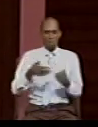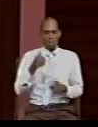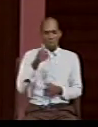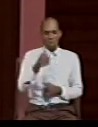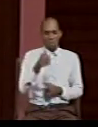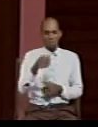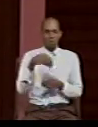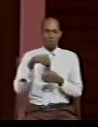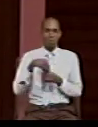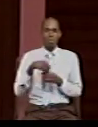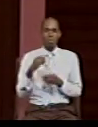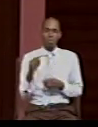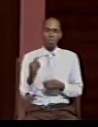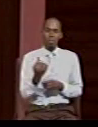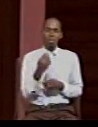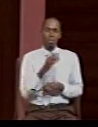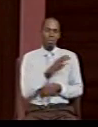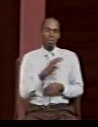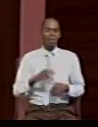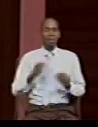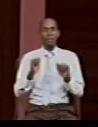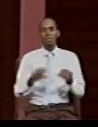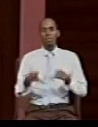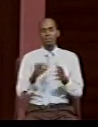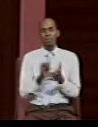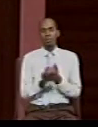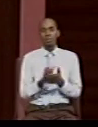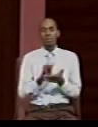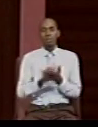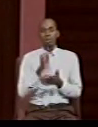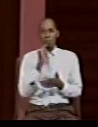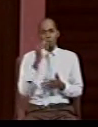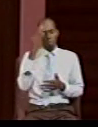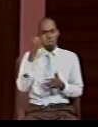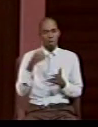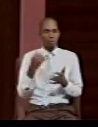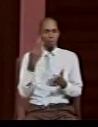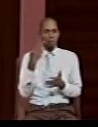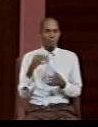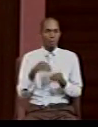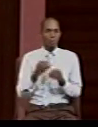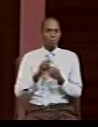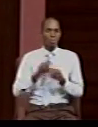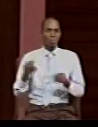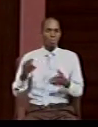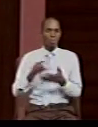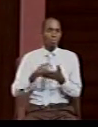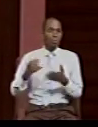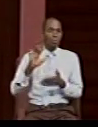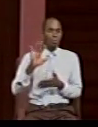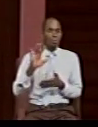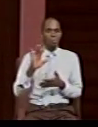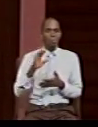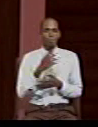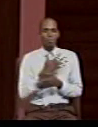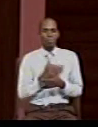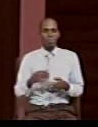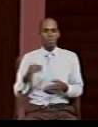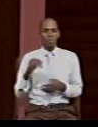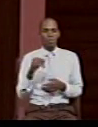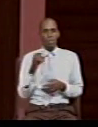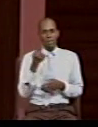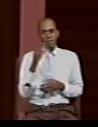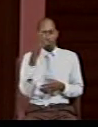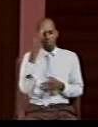Only Christ can do that. That's why it says in verse 5, and ye know that he was manifested